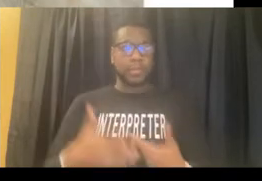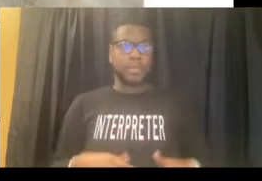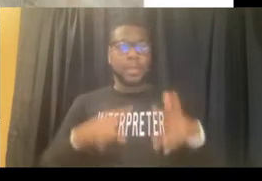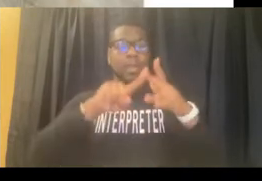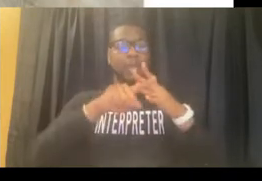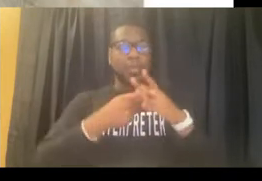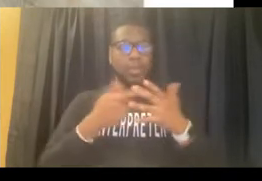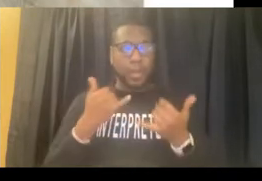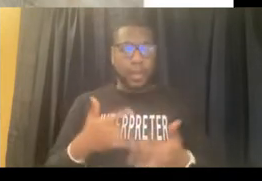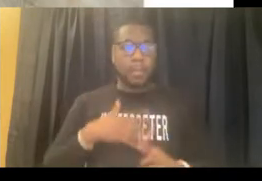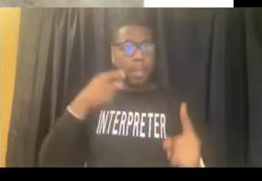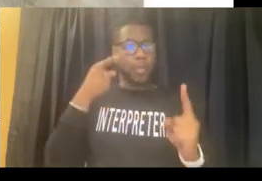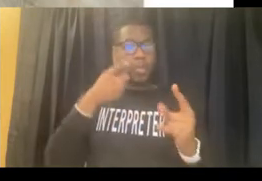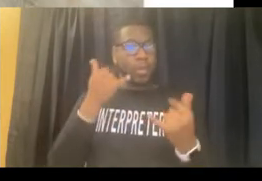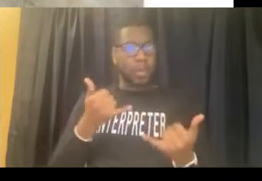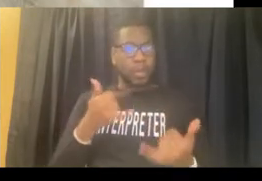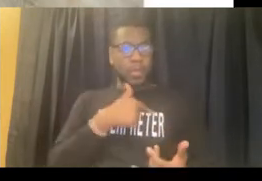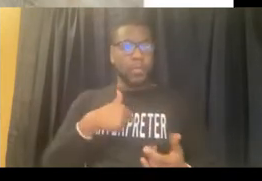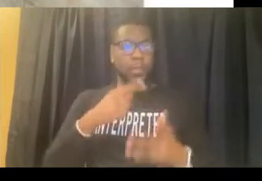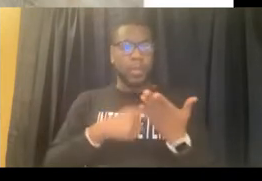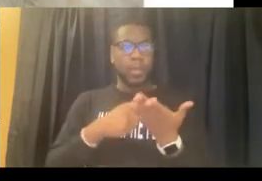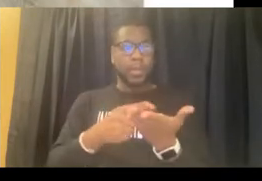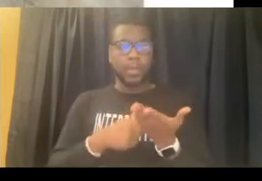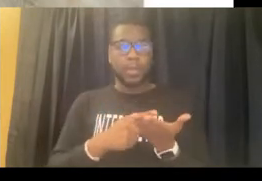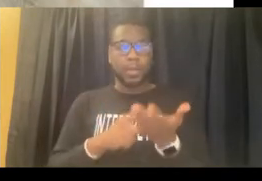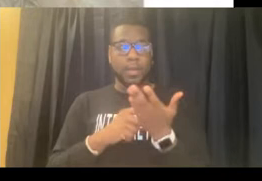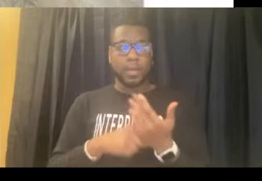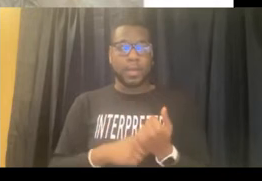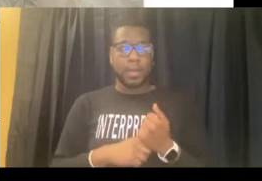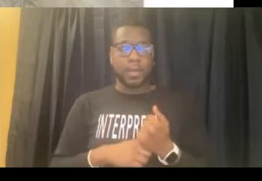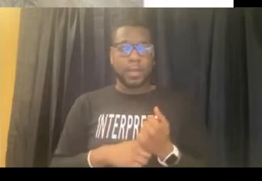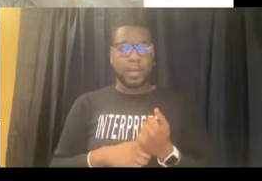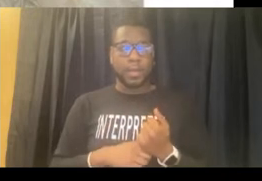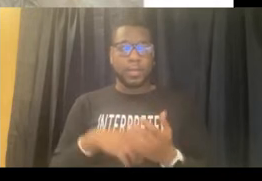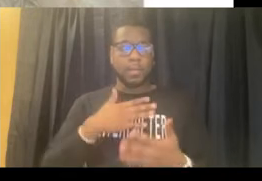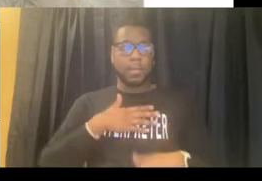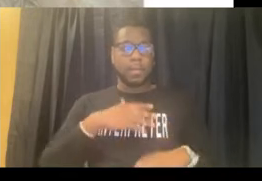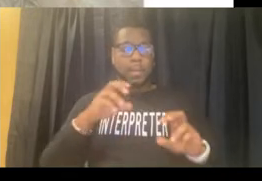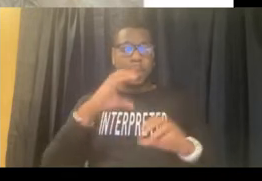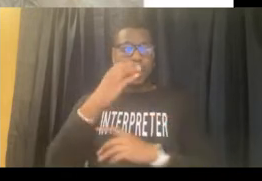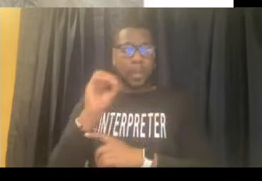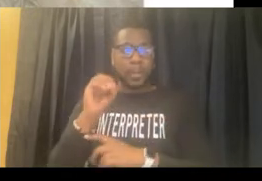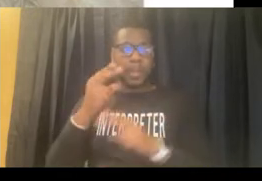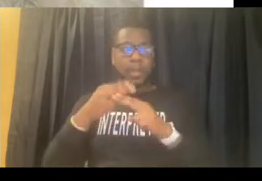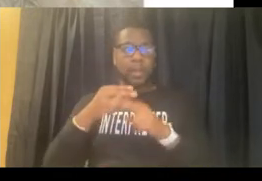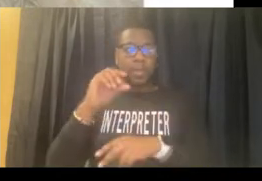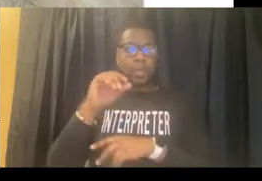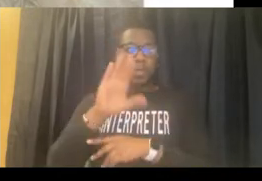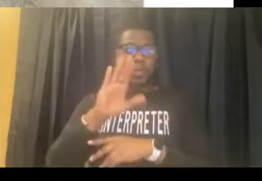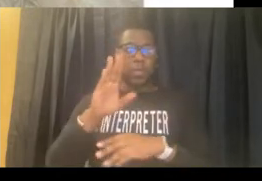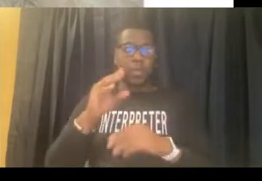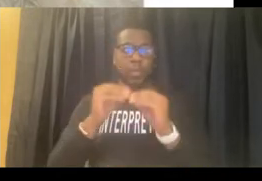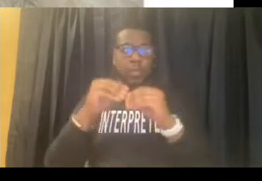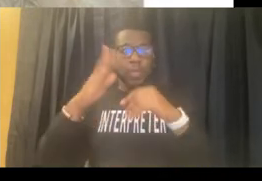So my goal for today, we're going to talk a little bit about You Are More Than Incorporated, what it looks like when navigating through a